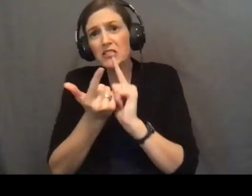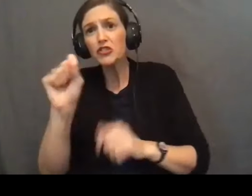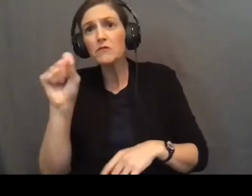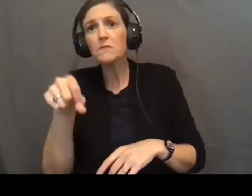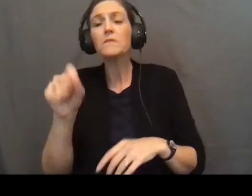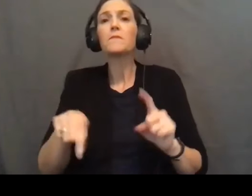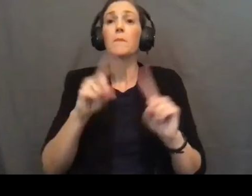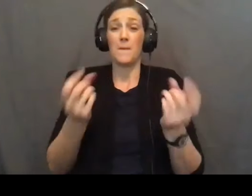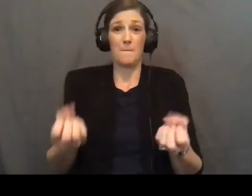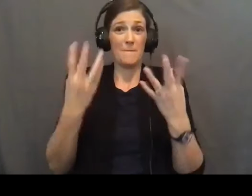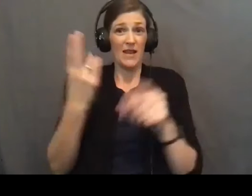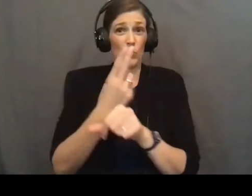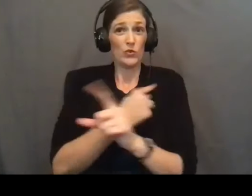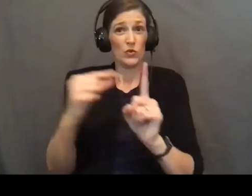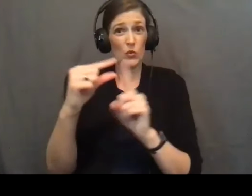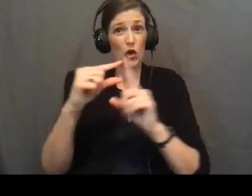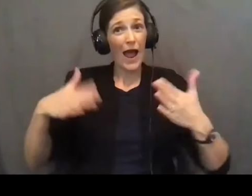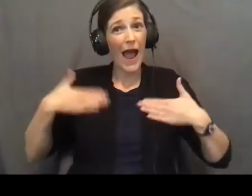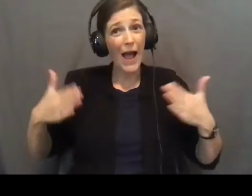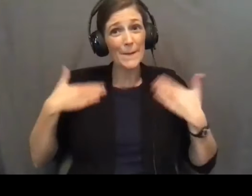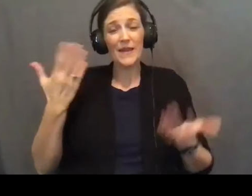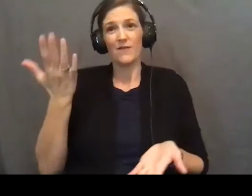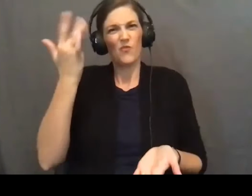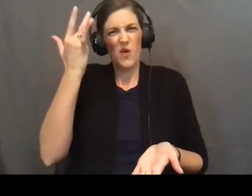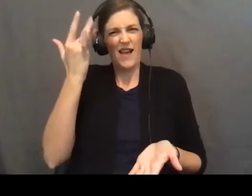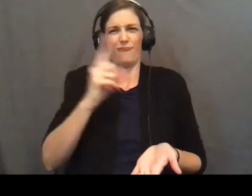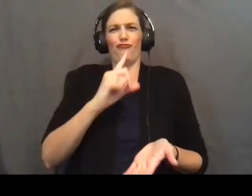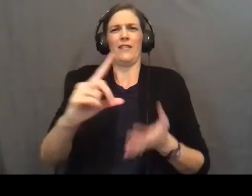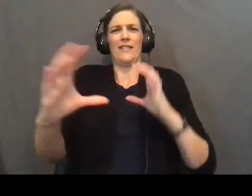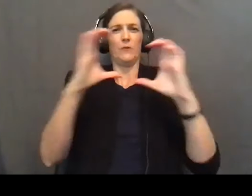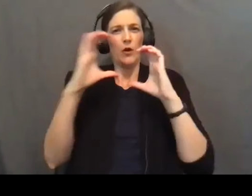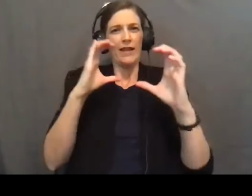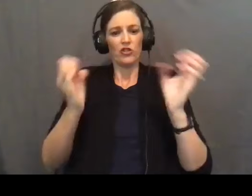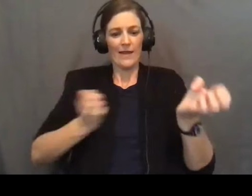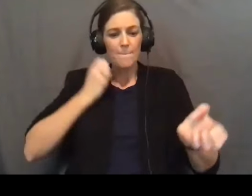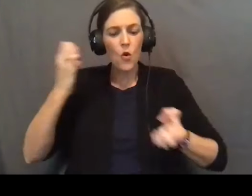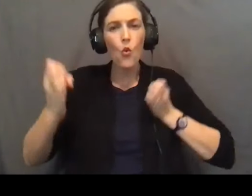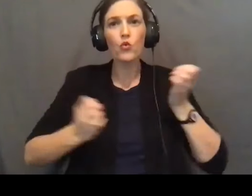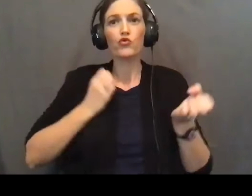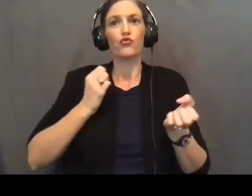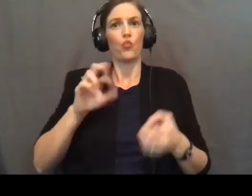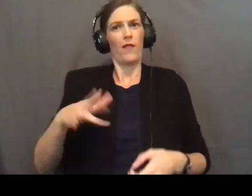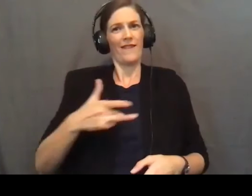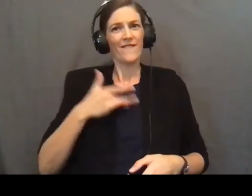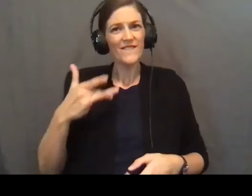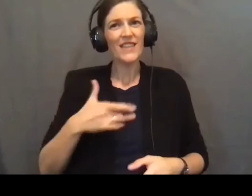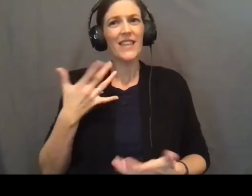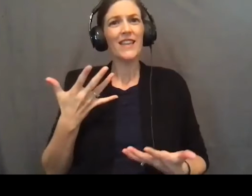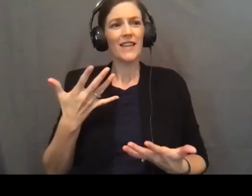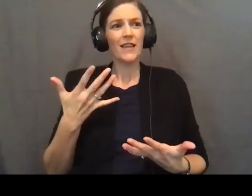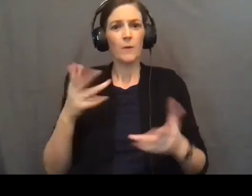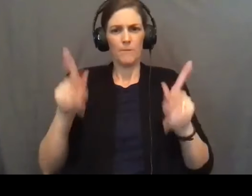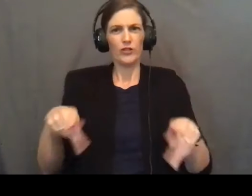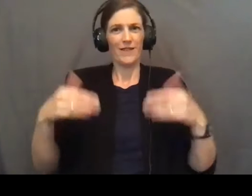translations use the word happy because that really communicates the emotion or the state of emotion that a person is in